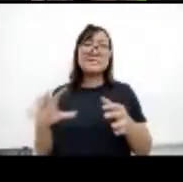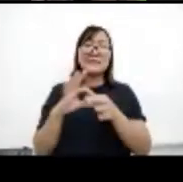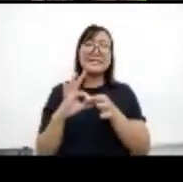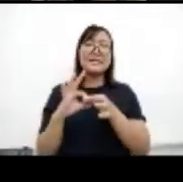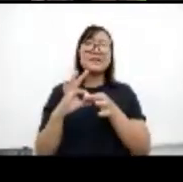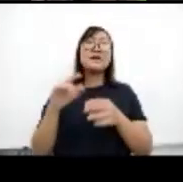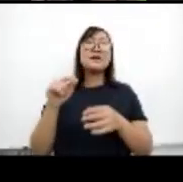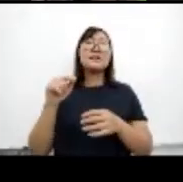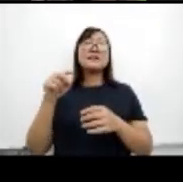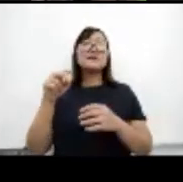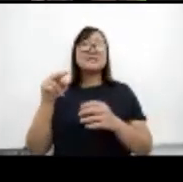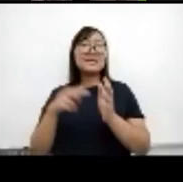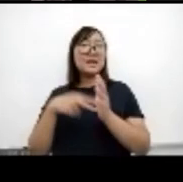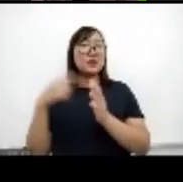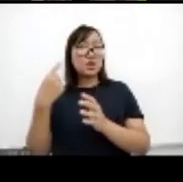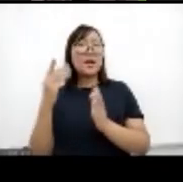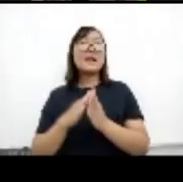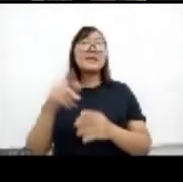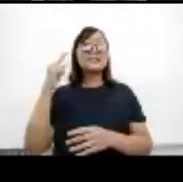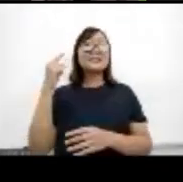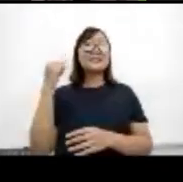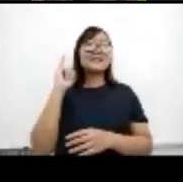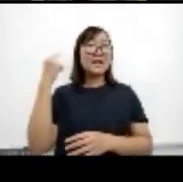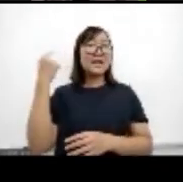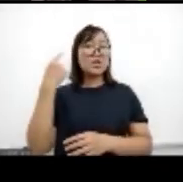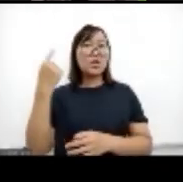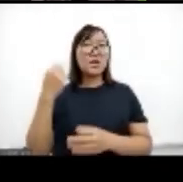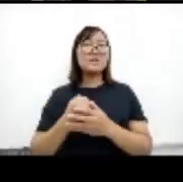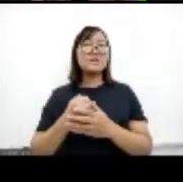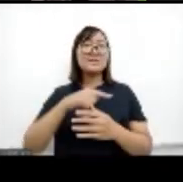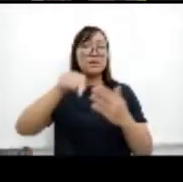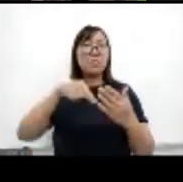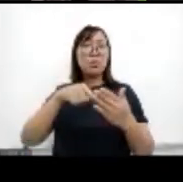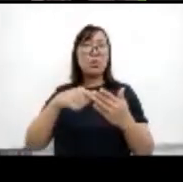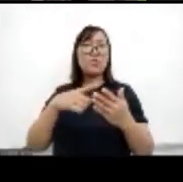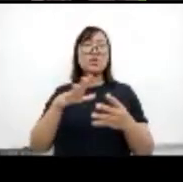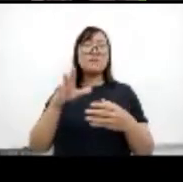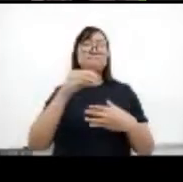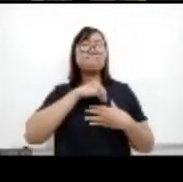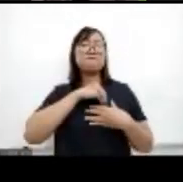tachs kalau meledak Twin towers